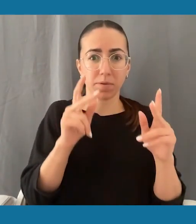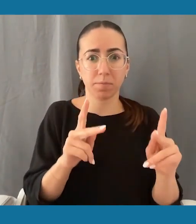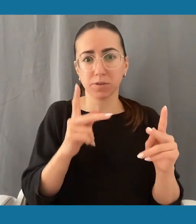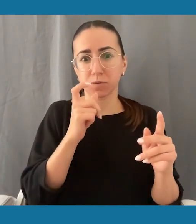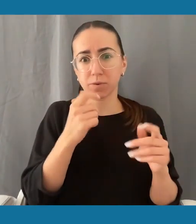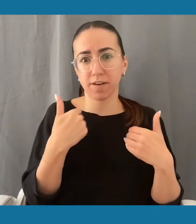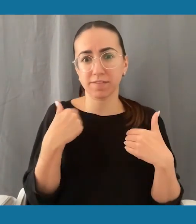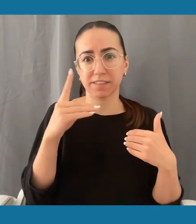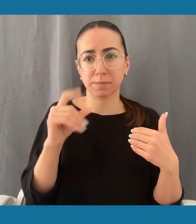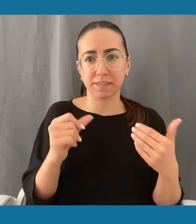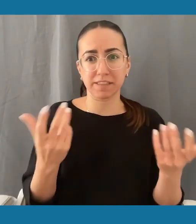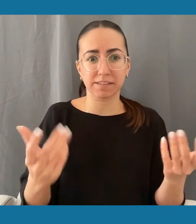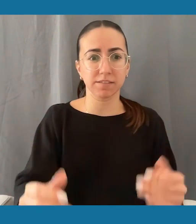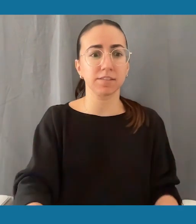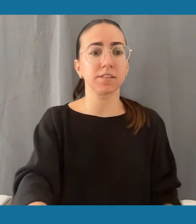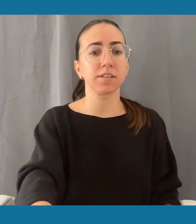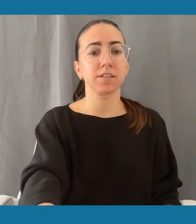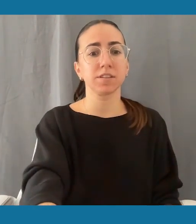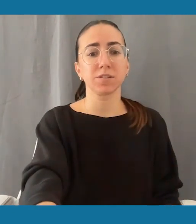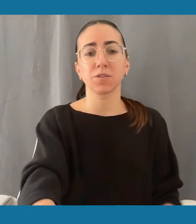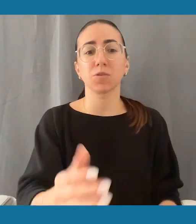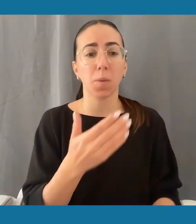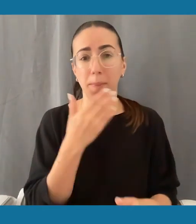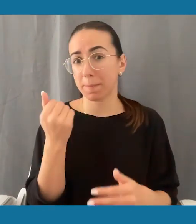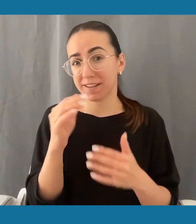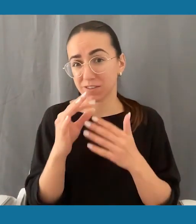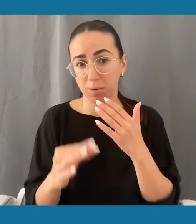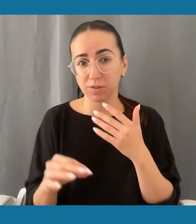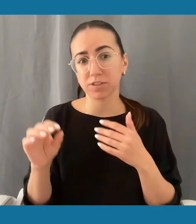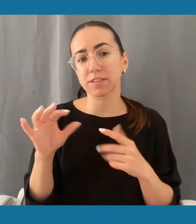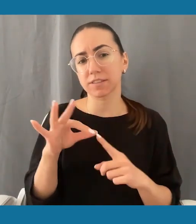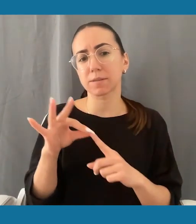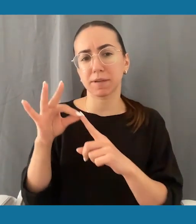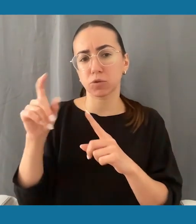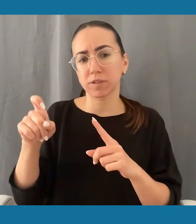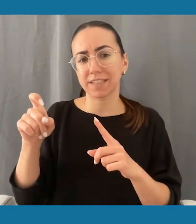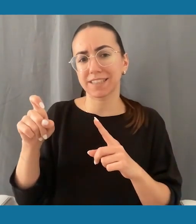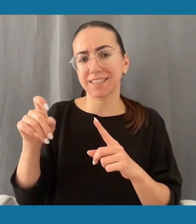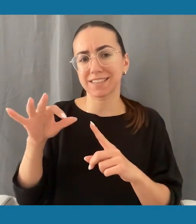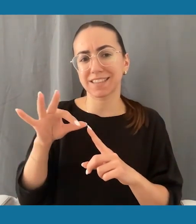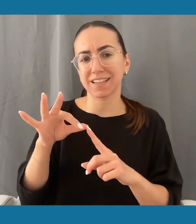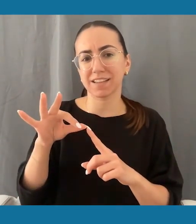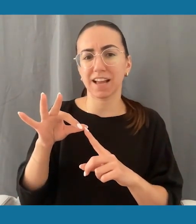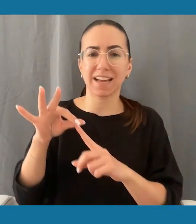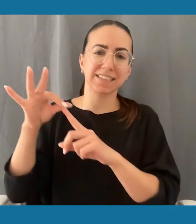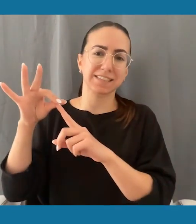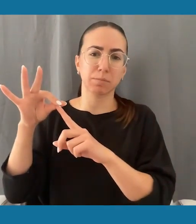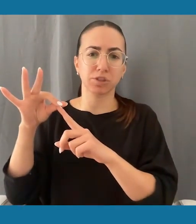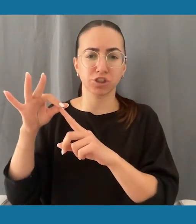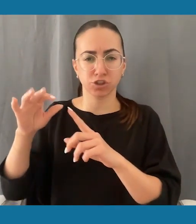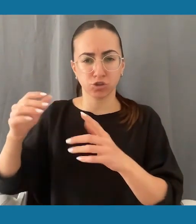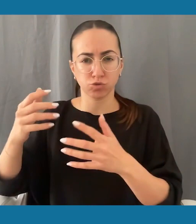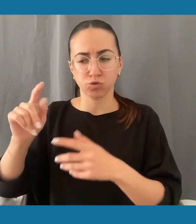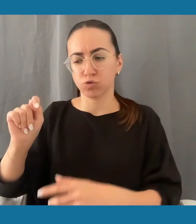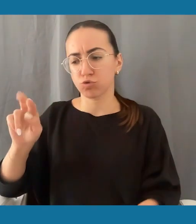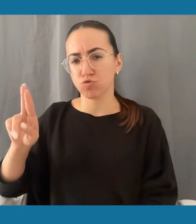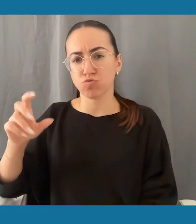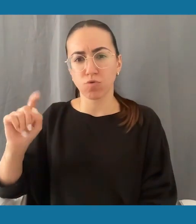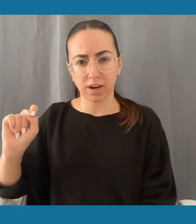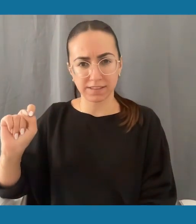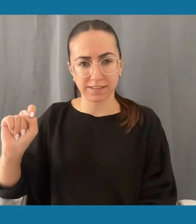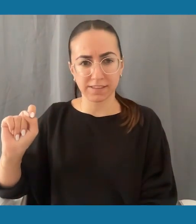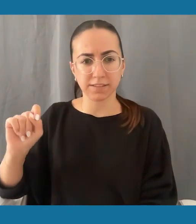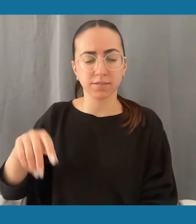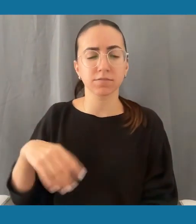needs. So the best option is creating a special needs trust. It's also known as the exception trust. And the reason why